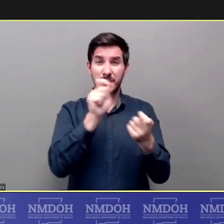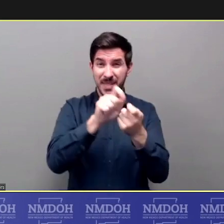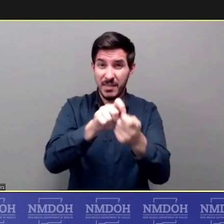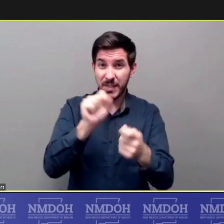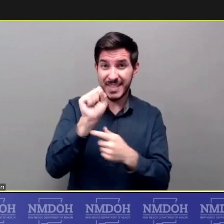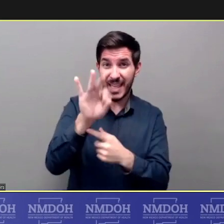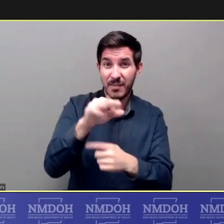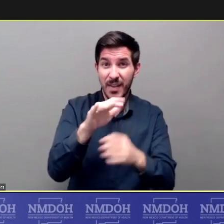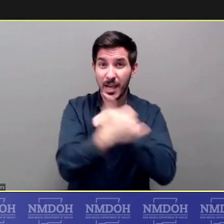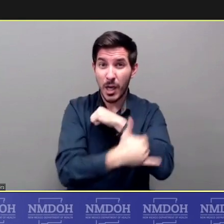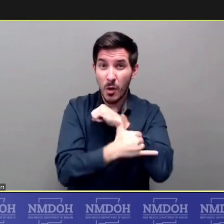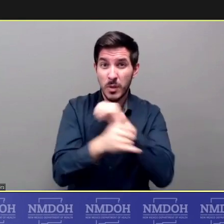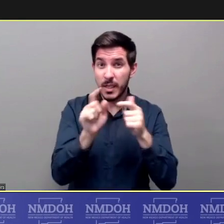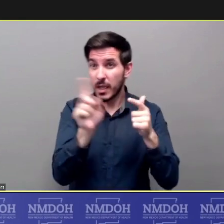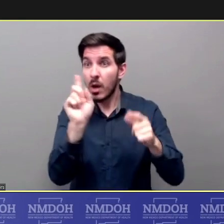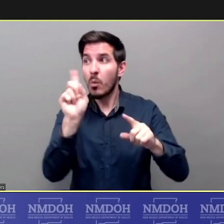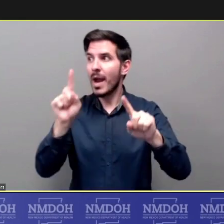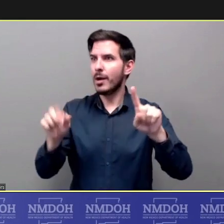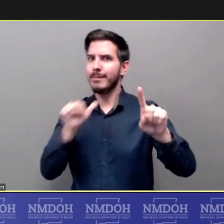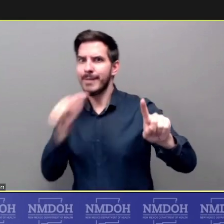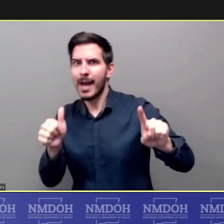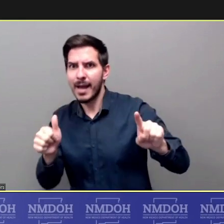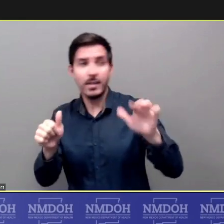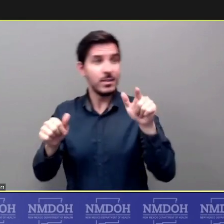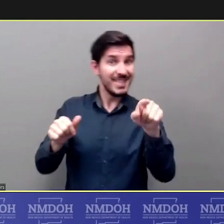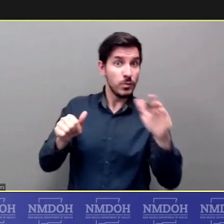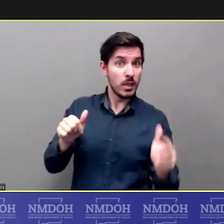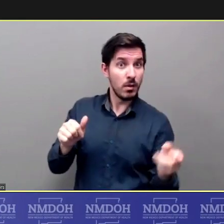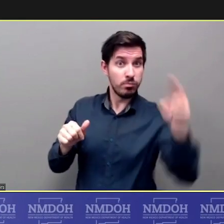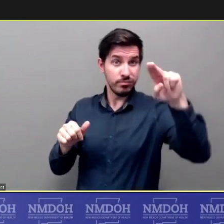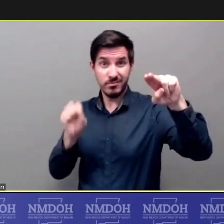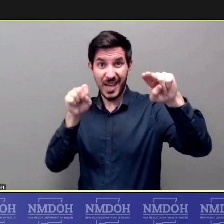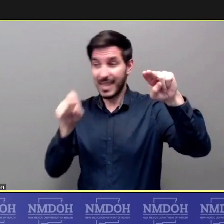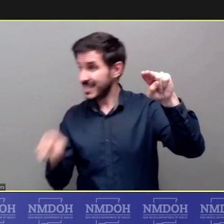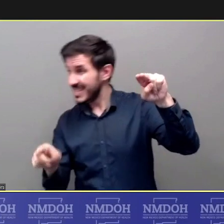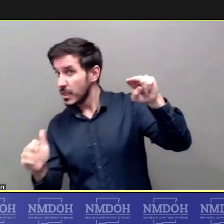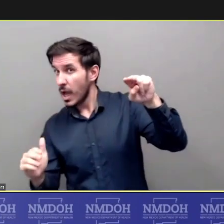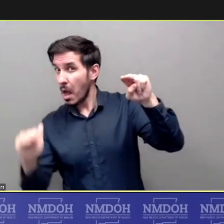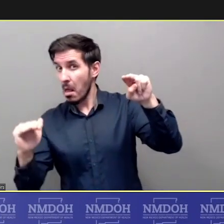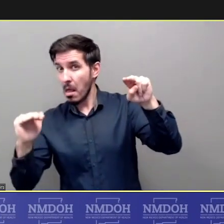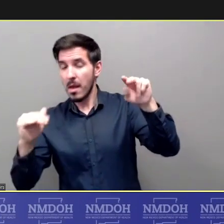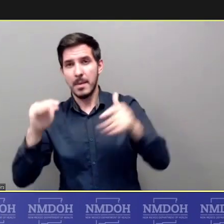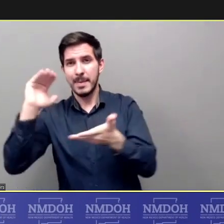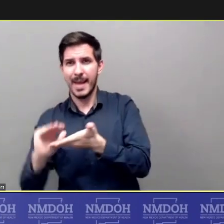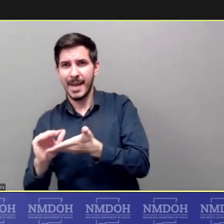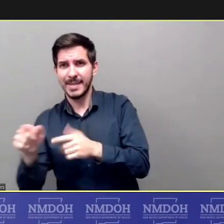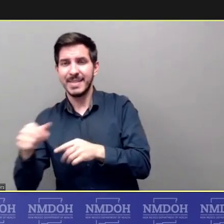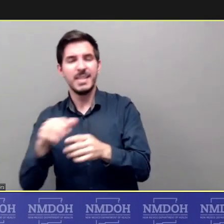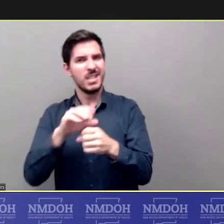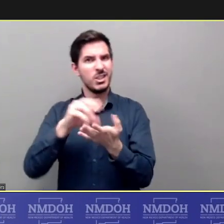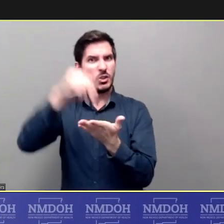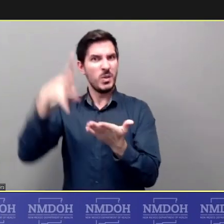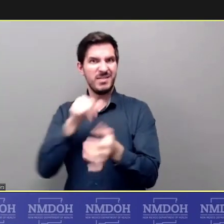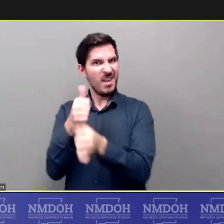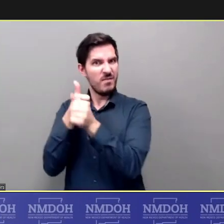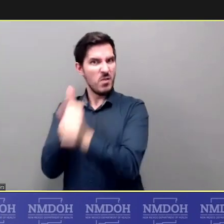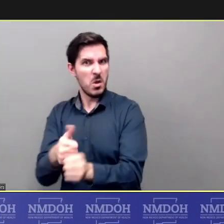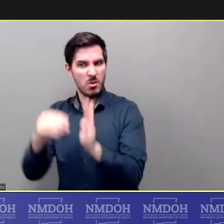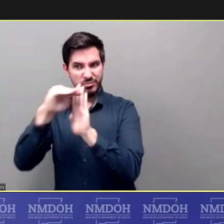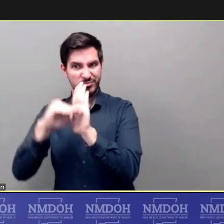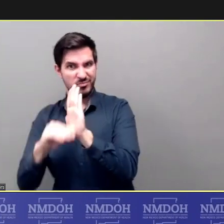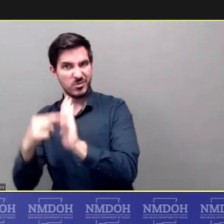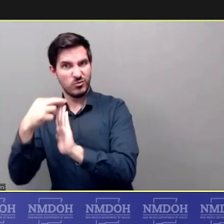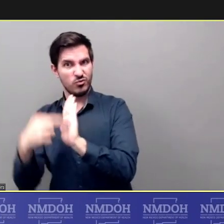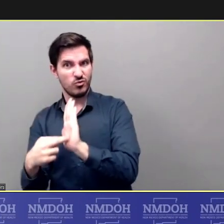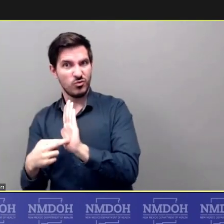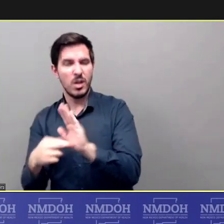then areas in the state where they weren't rising, but there were a lot of students out of compliance. I tried to decipher the CDC school VaxView